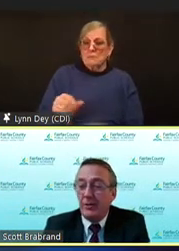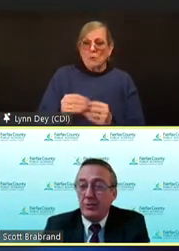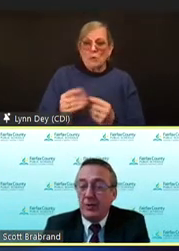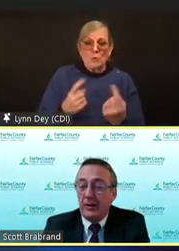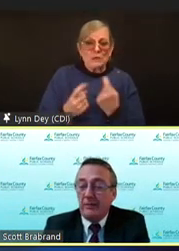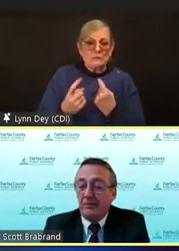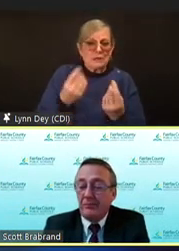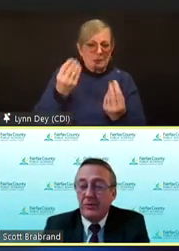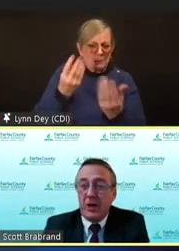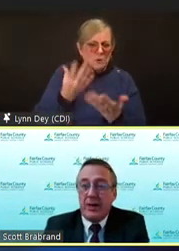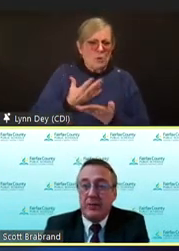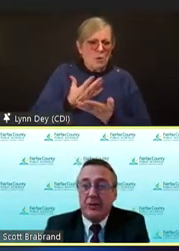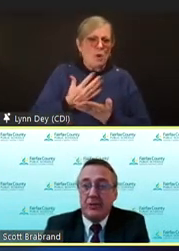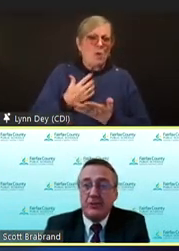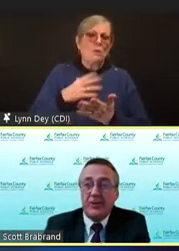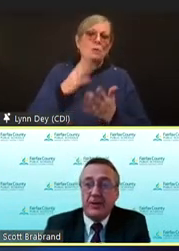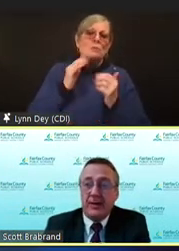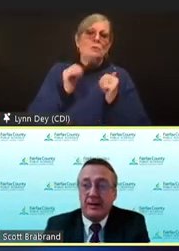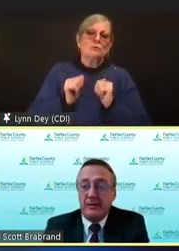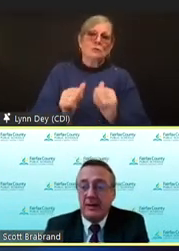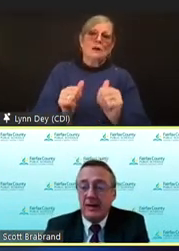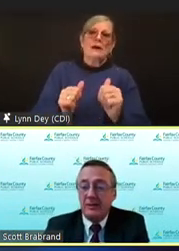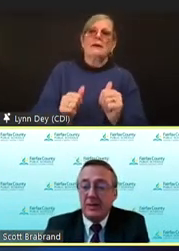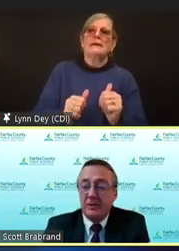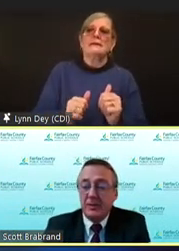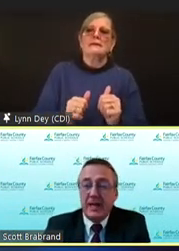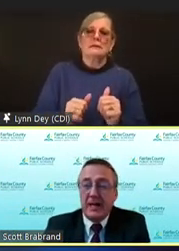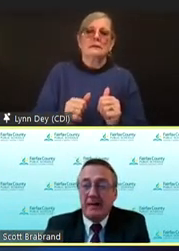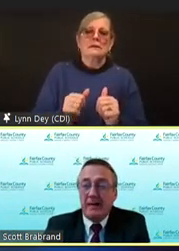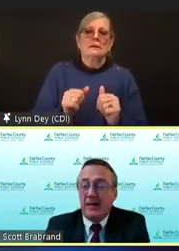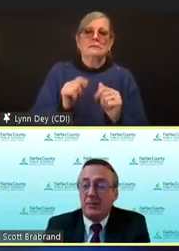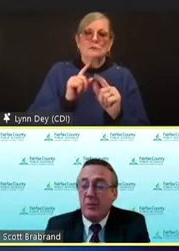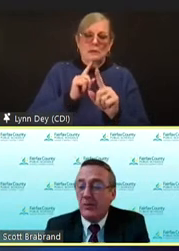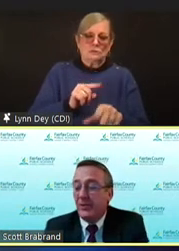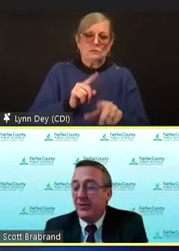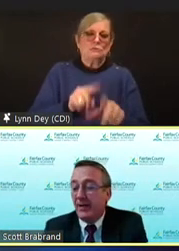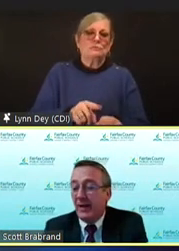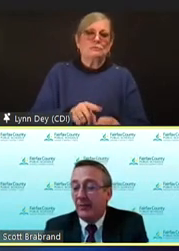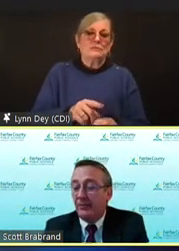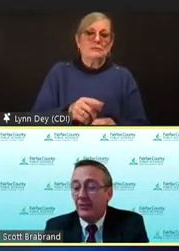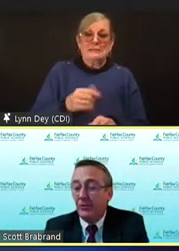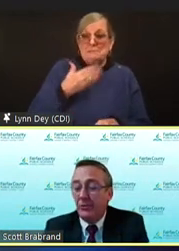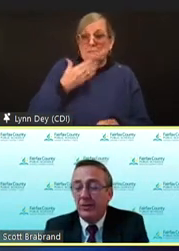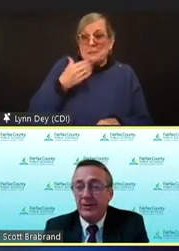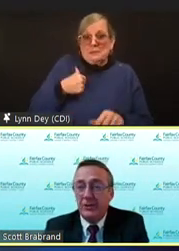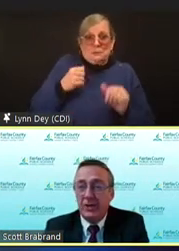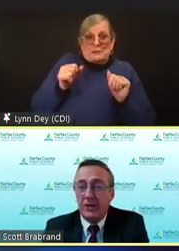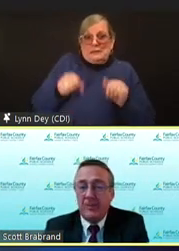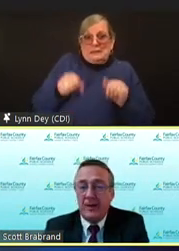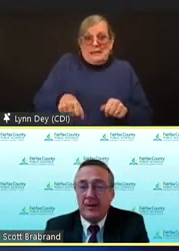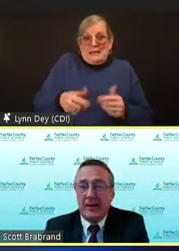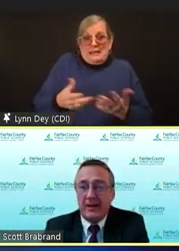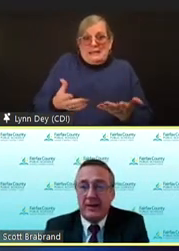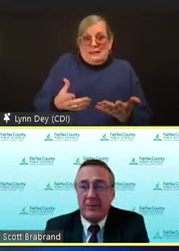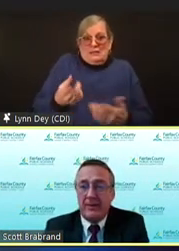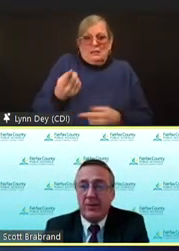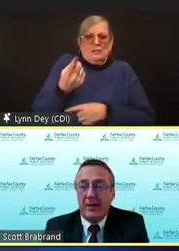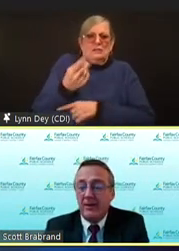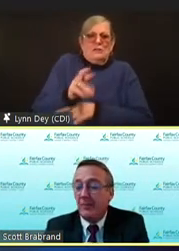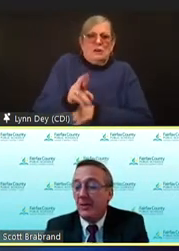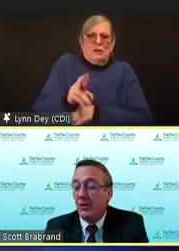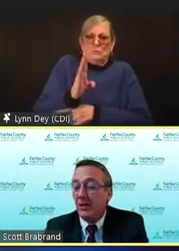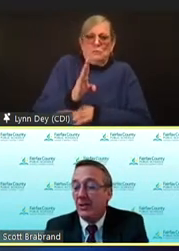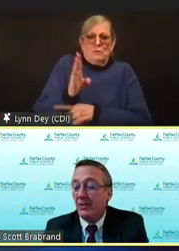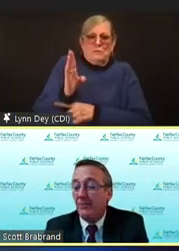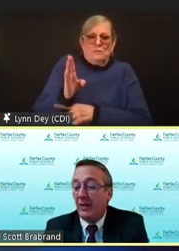try to honor those as best we can. Dr. Boyd, is there anything else that you would share around that? Again, I believe all